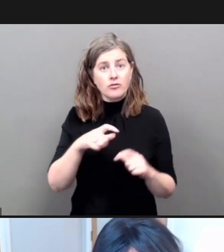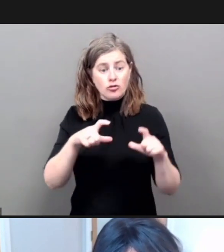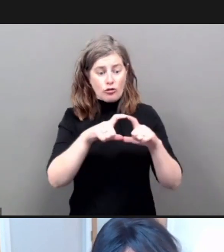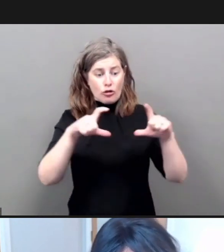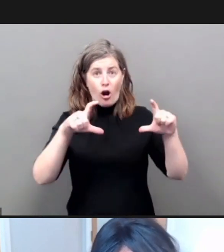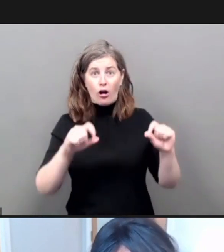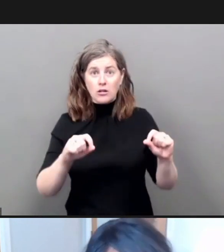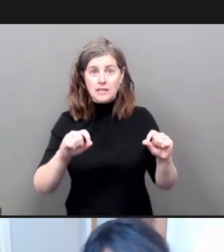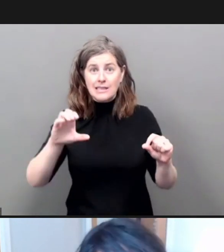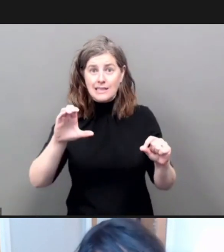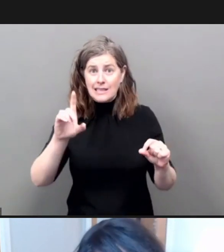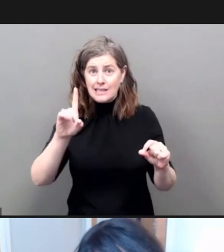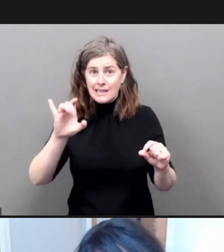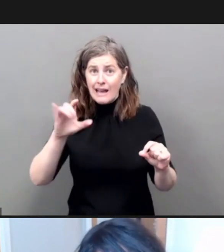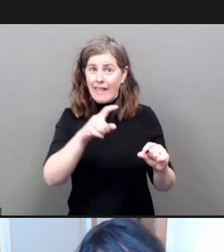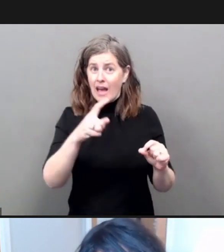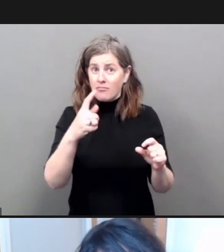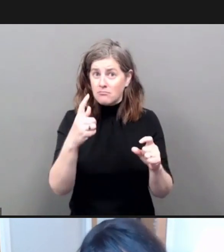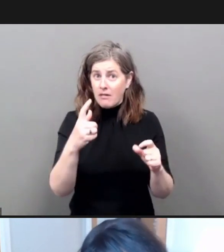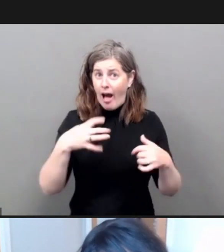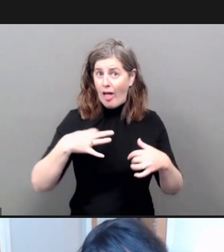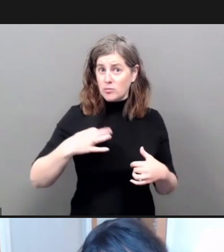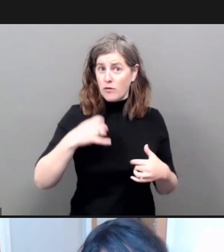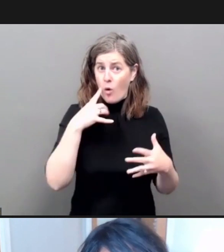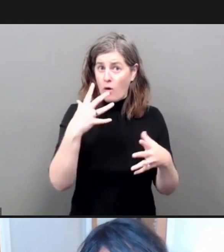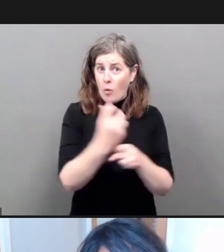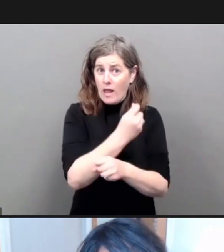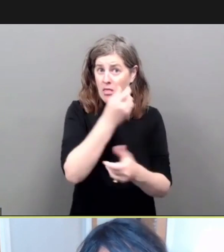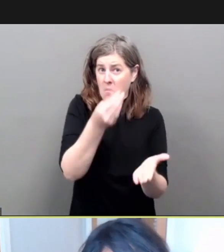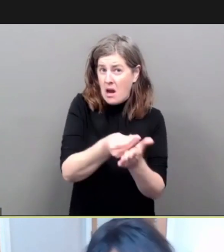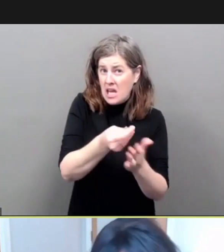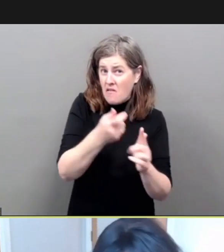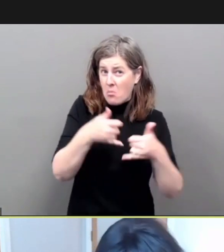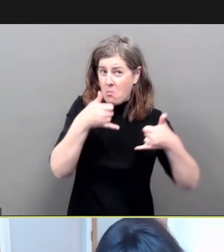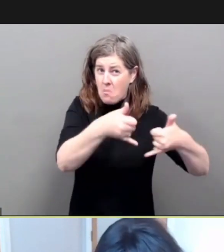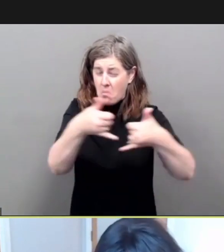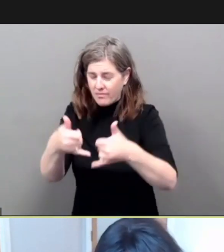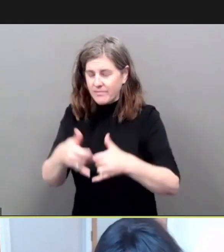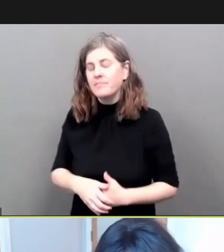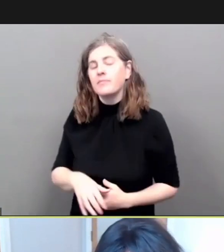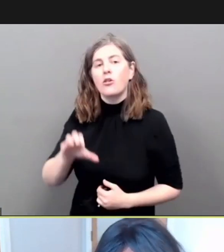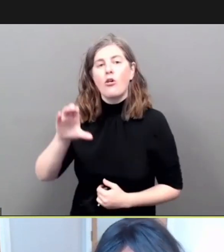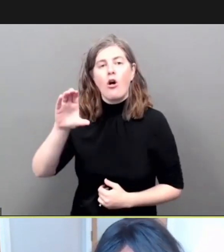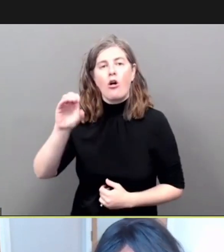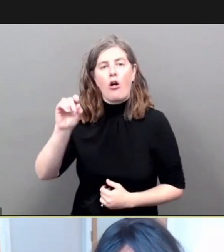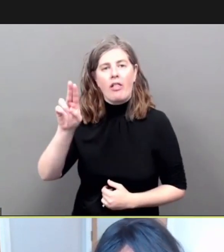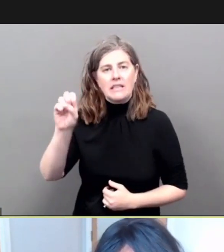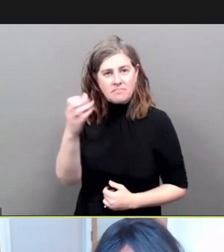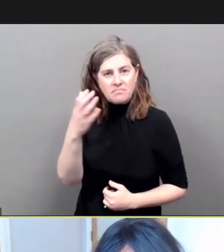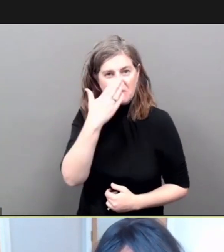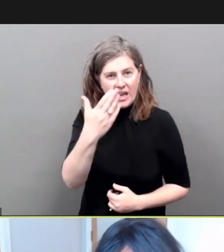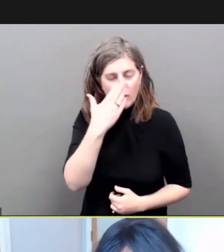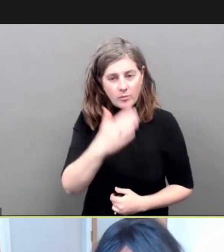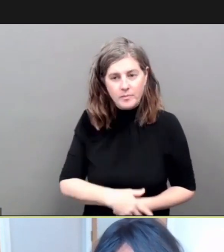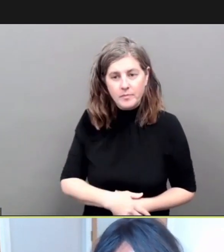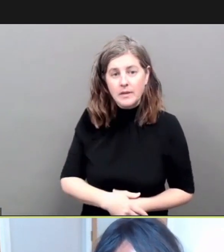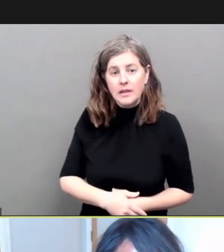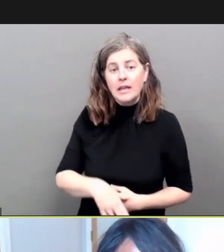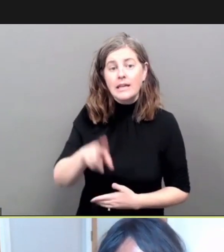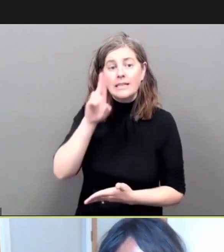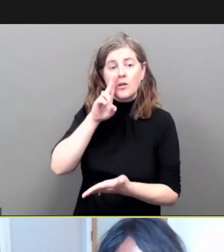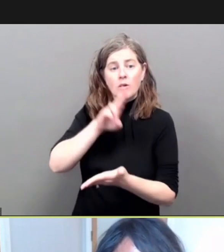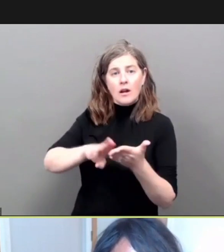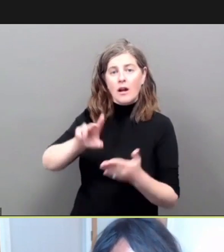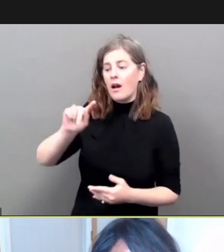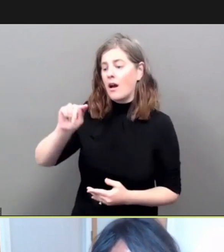they're eligible for the sweepstakes. Thanks. Yes, and thank you for that question. Secretary Tafoya Lucero